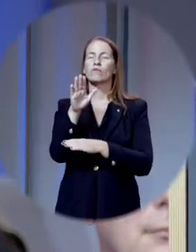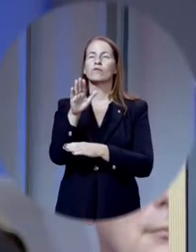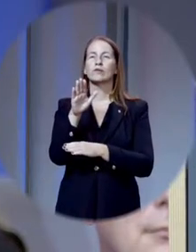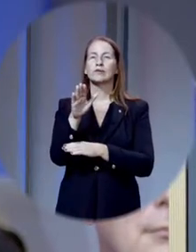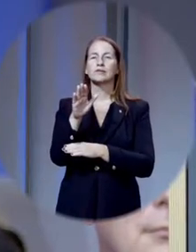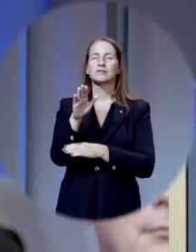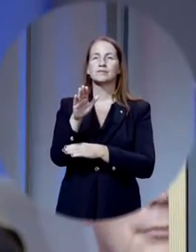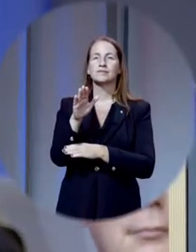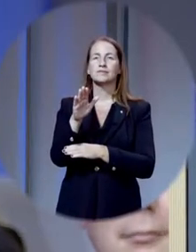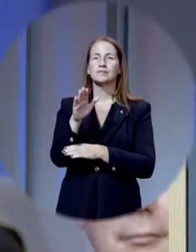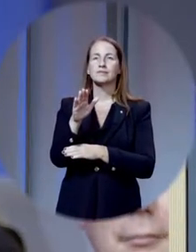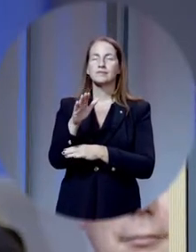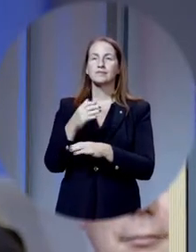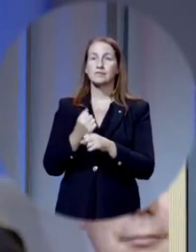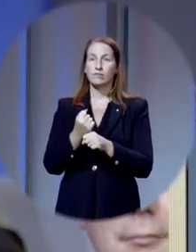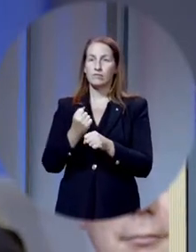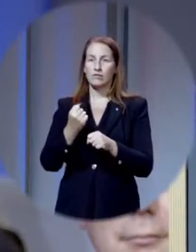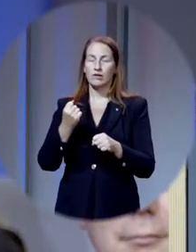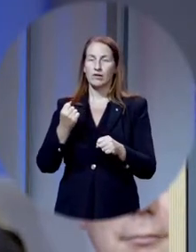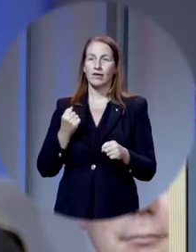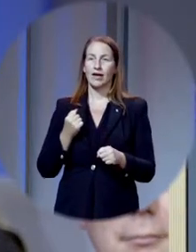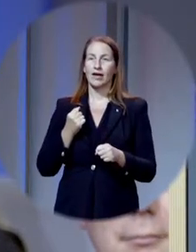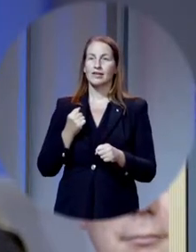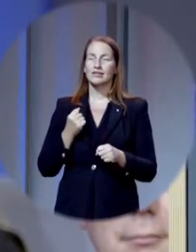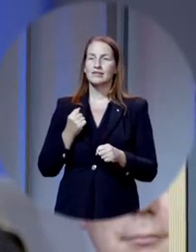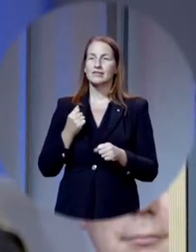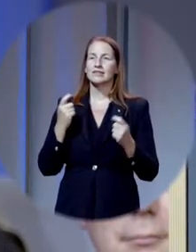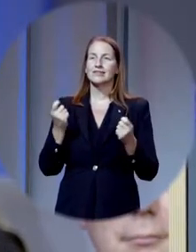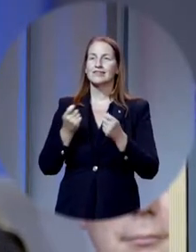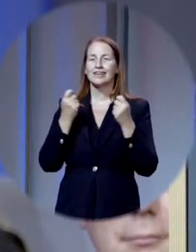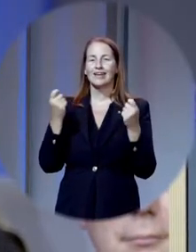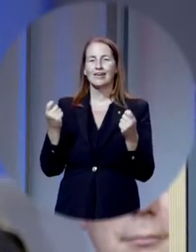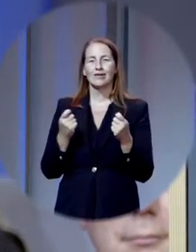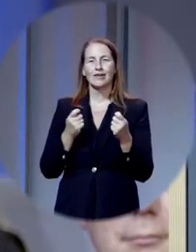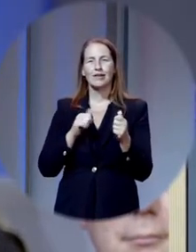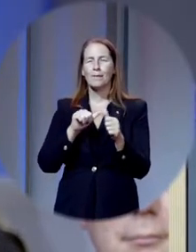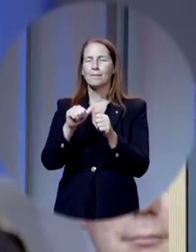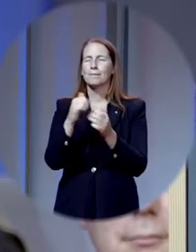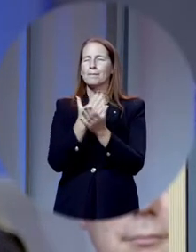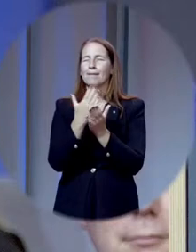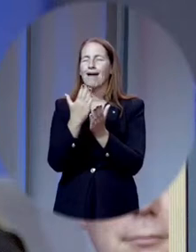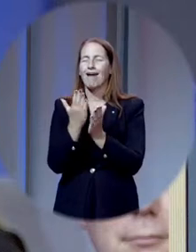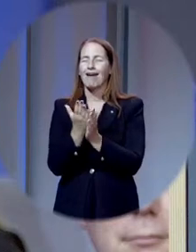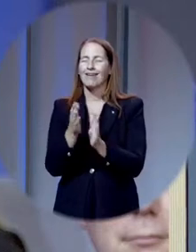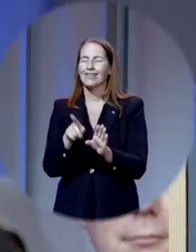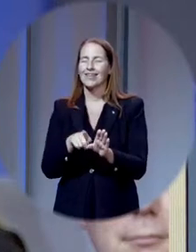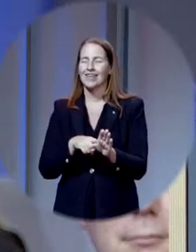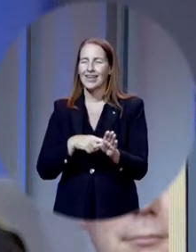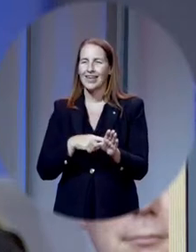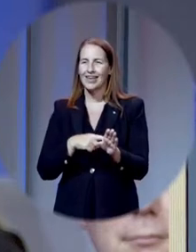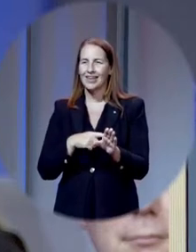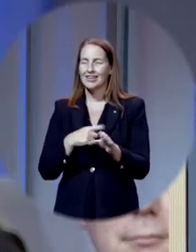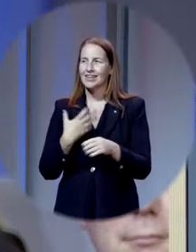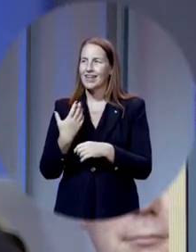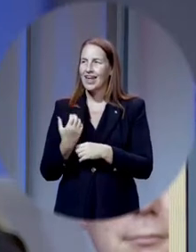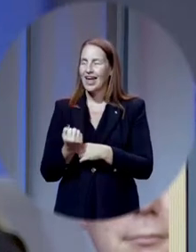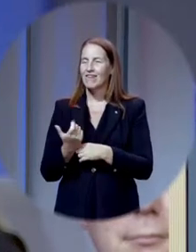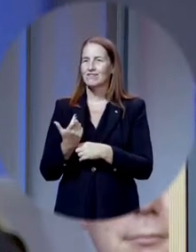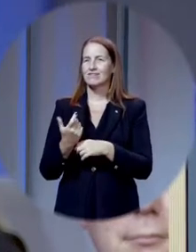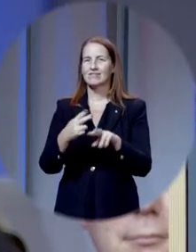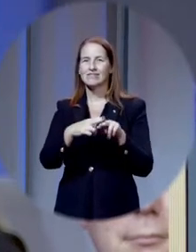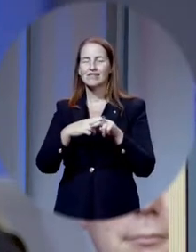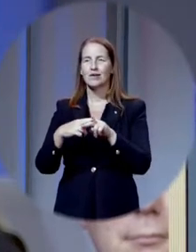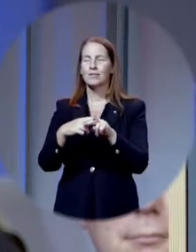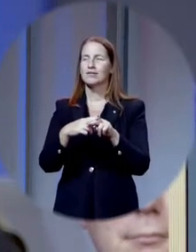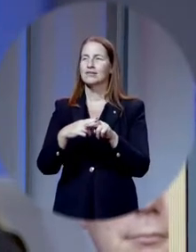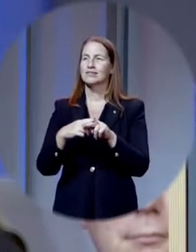Graduation ceremonies are always the high point of the academic year, bringing together as they do your families